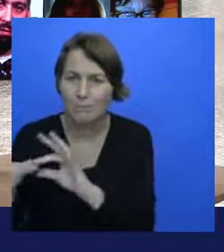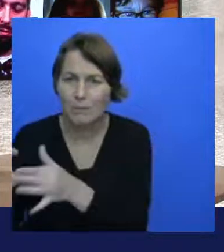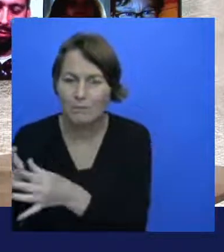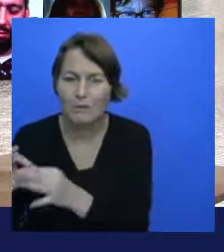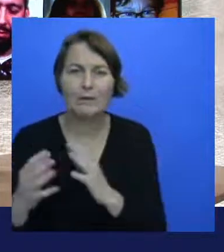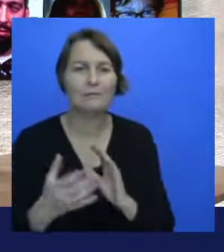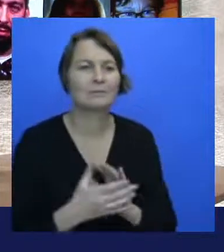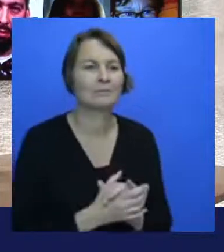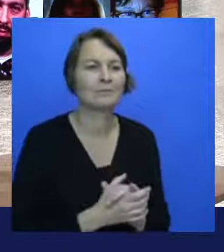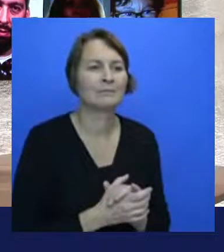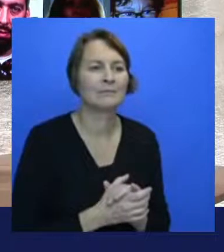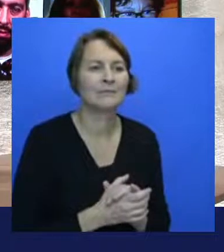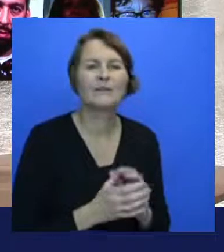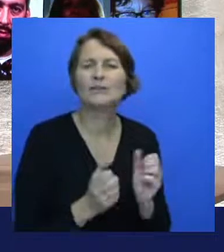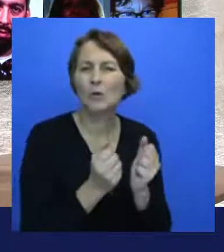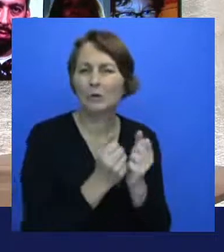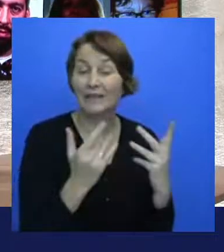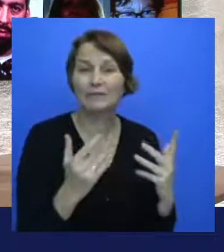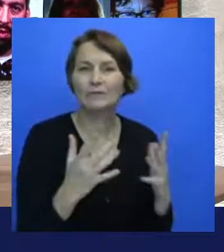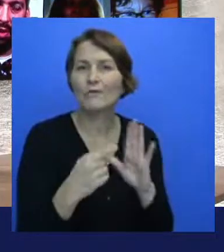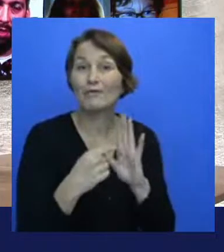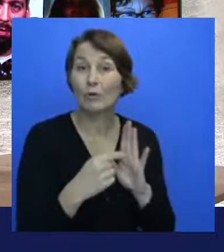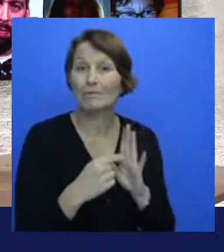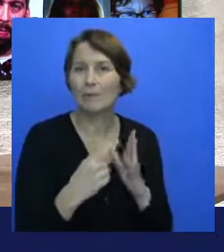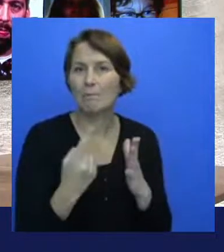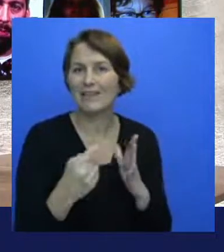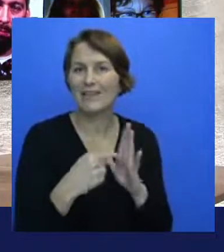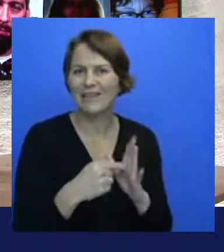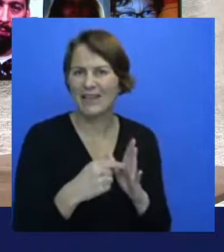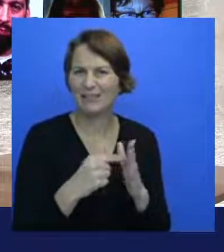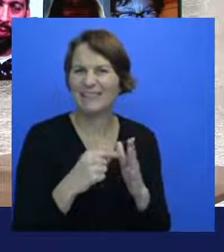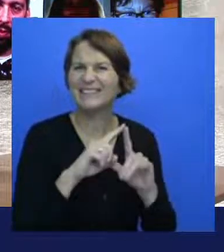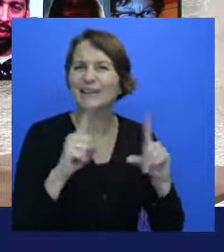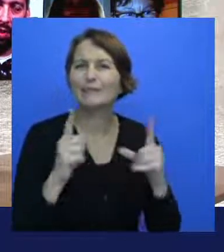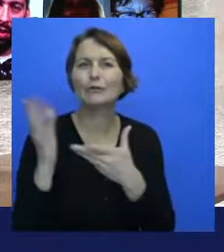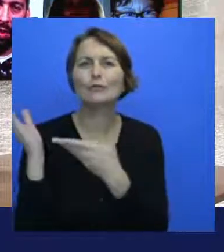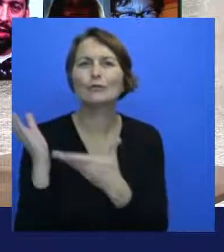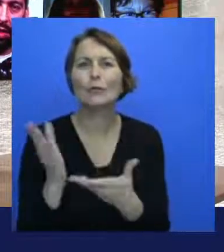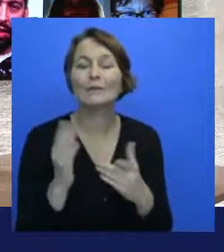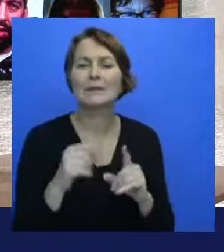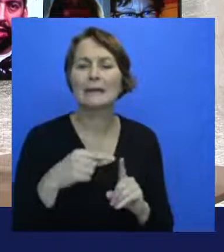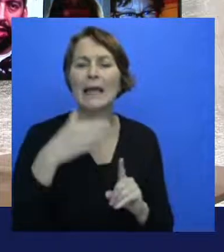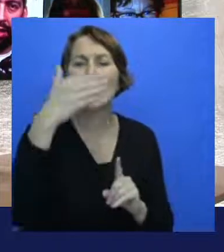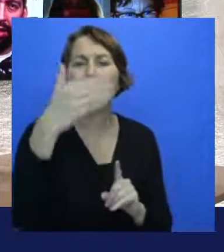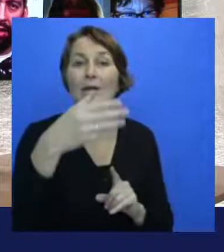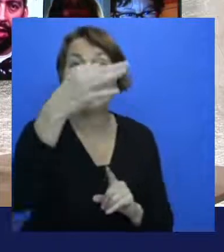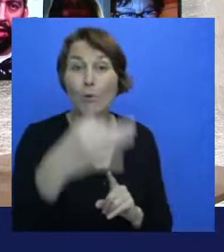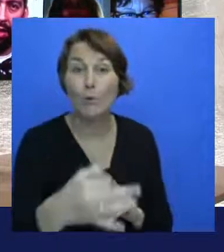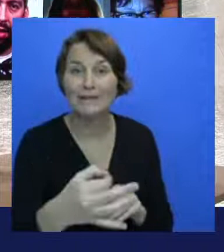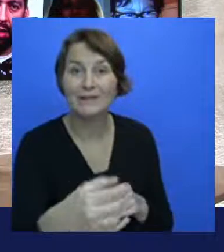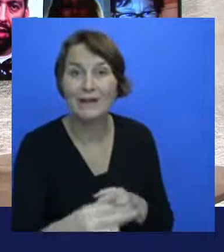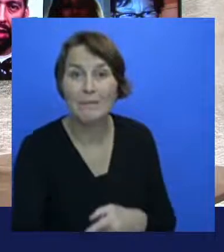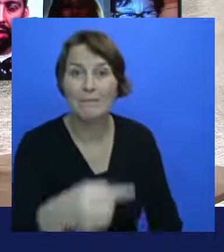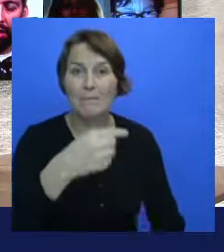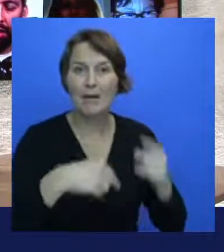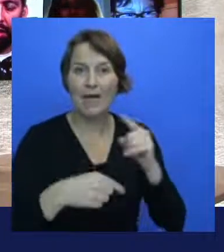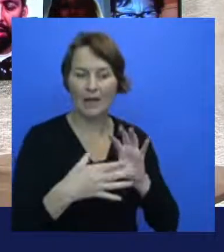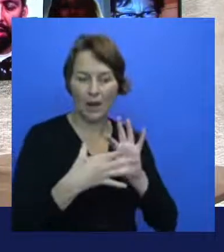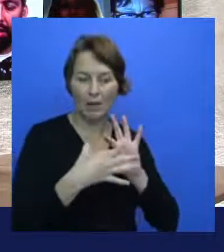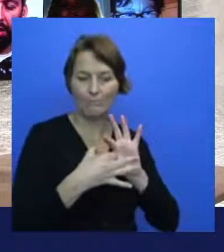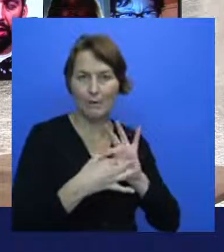your keys and endpoint and just go for it and start playing with it. I also